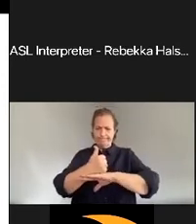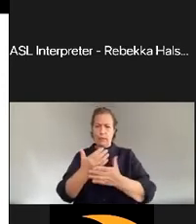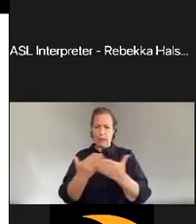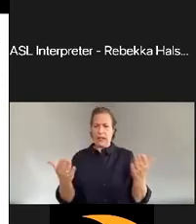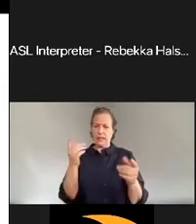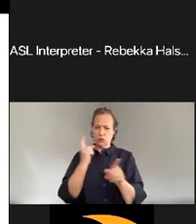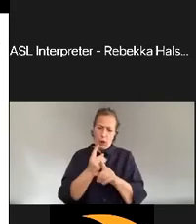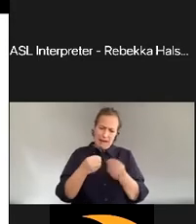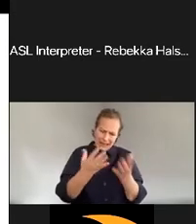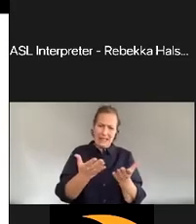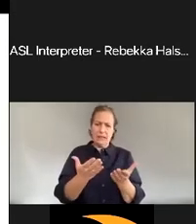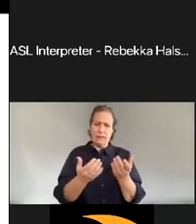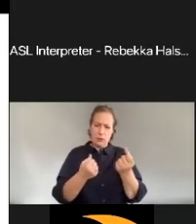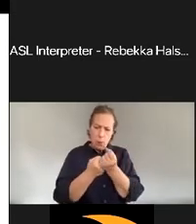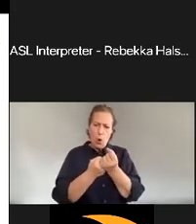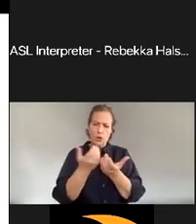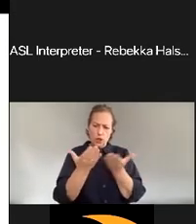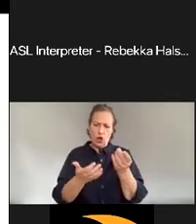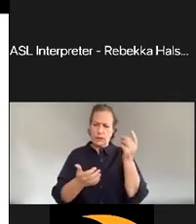next area of